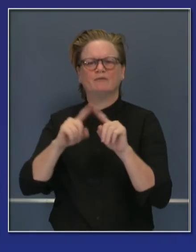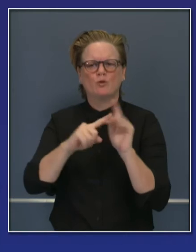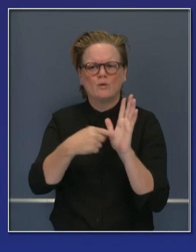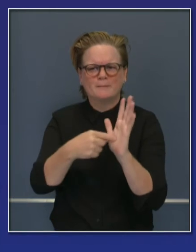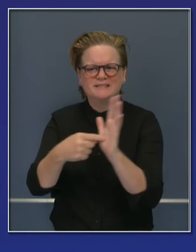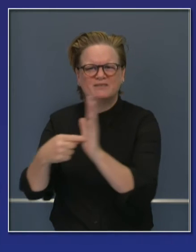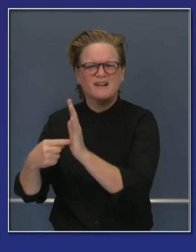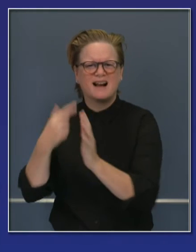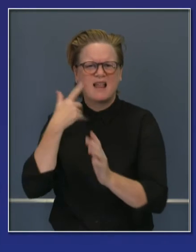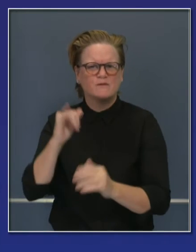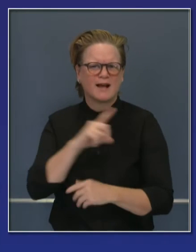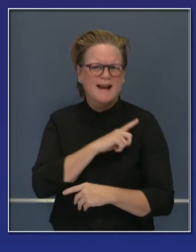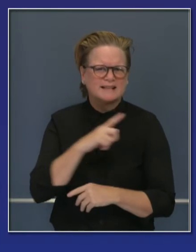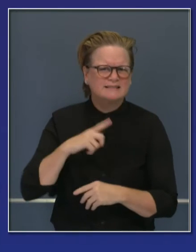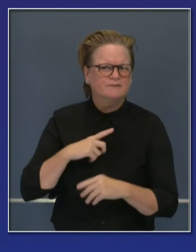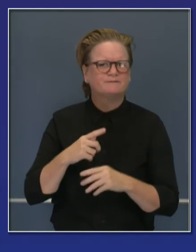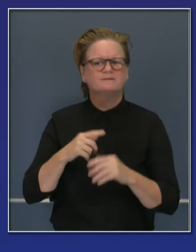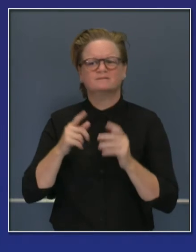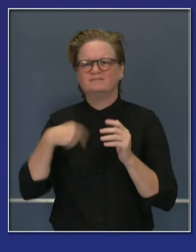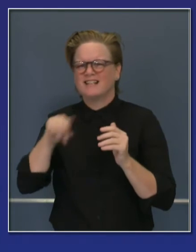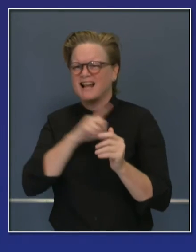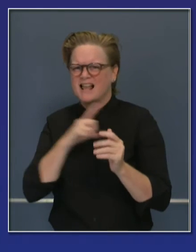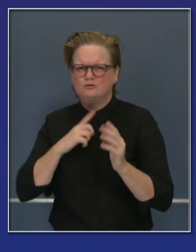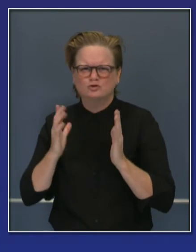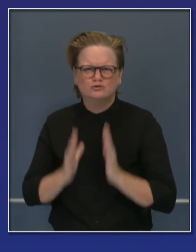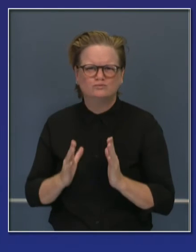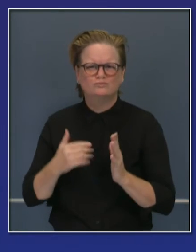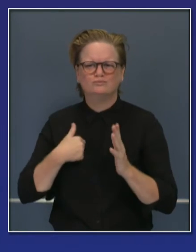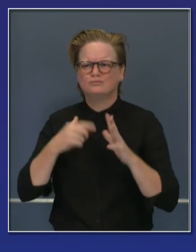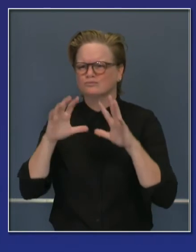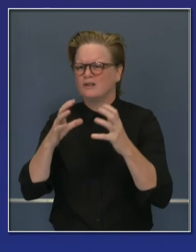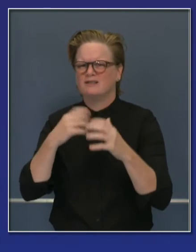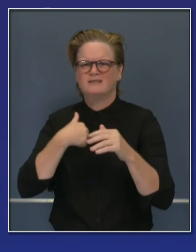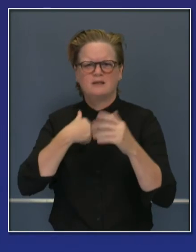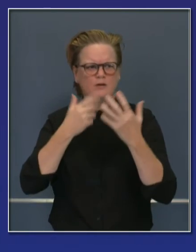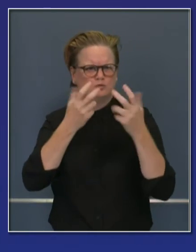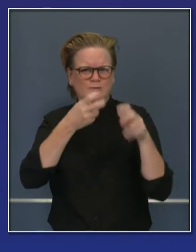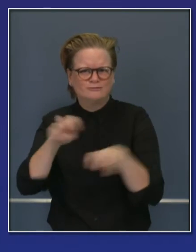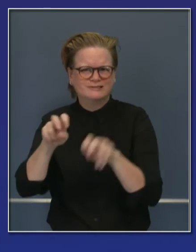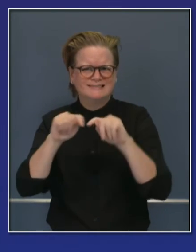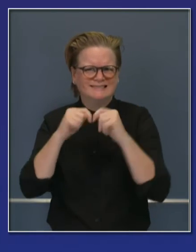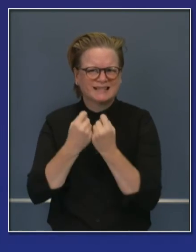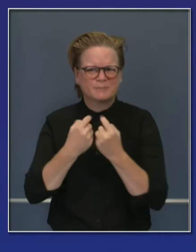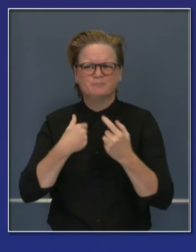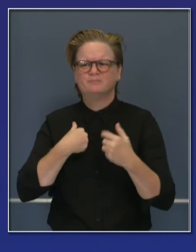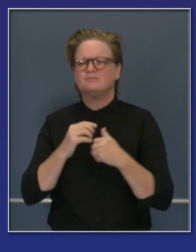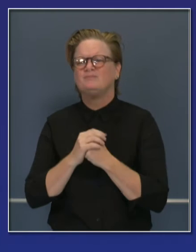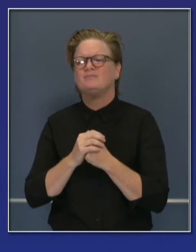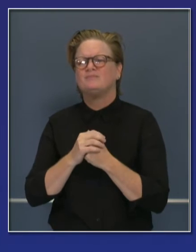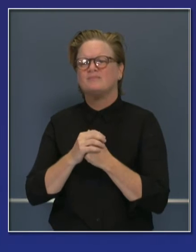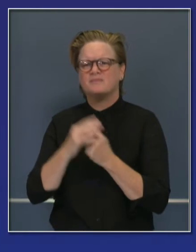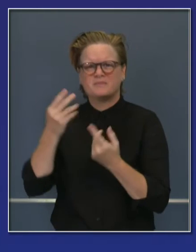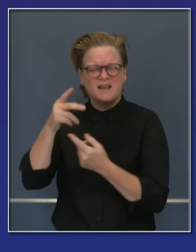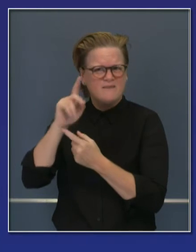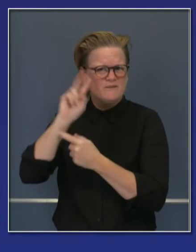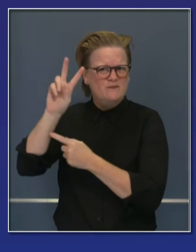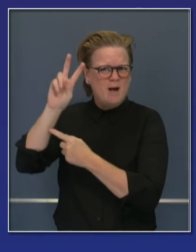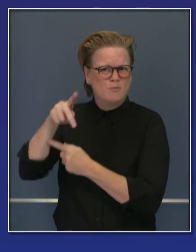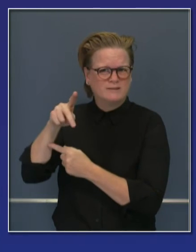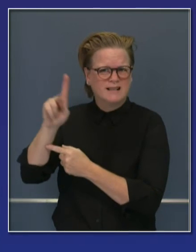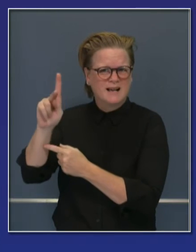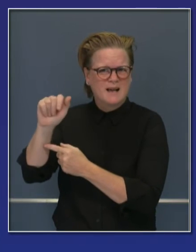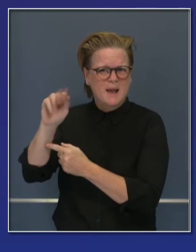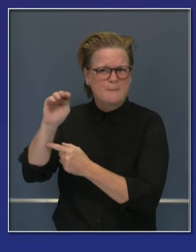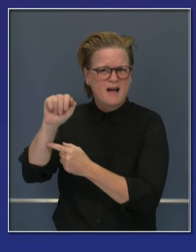and working with the transition team, including Vice President-elect Kamala Harris, to make sure that we are getting